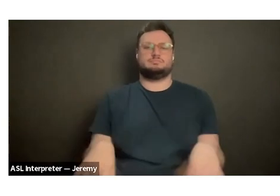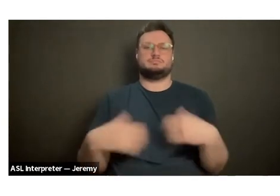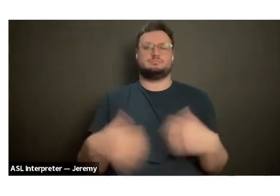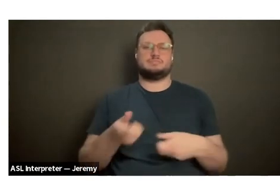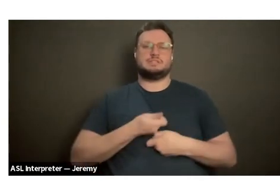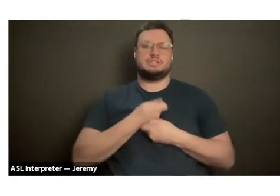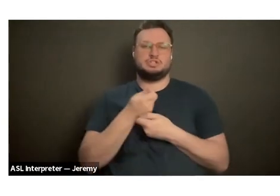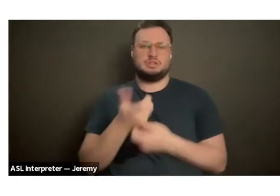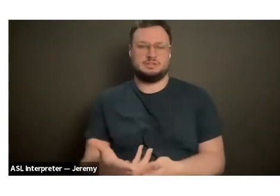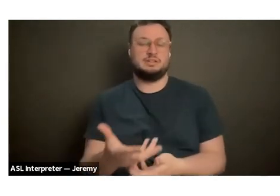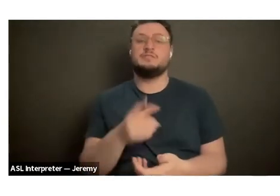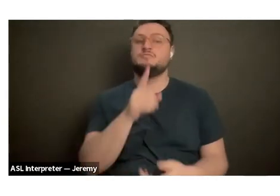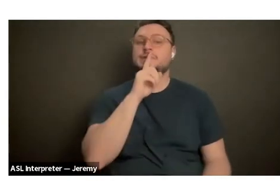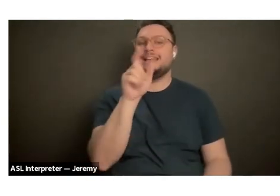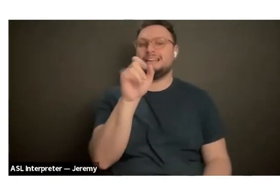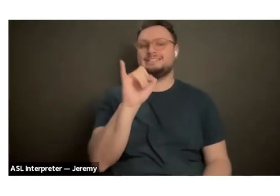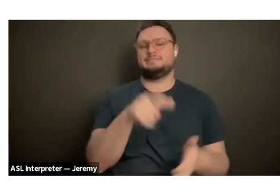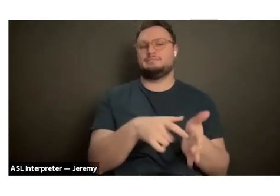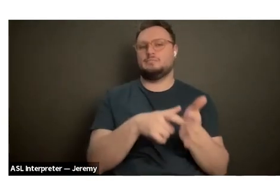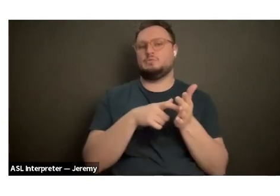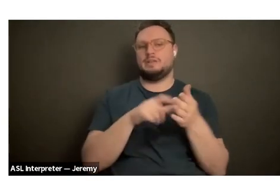community. Next slide, please.